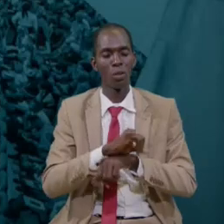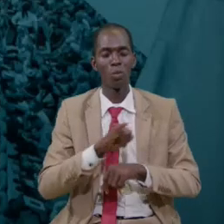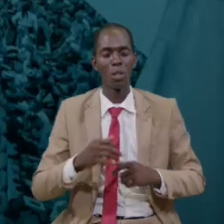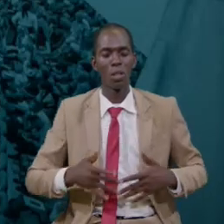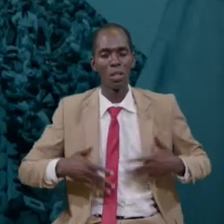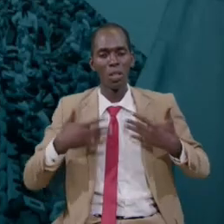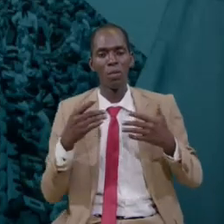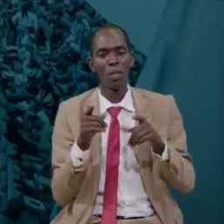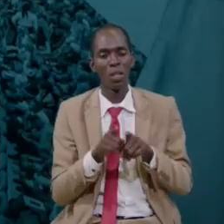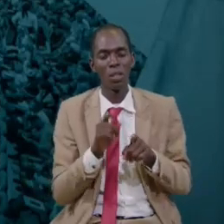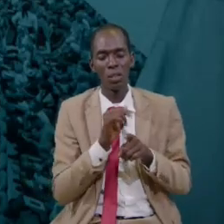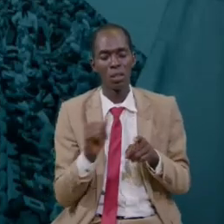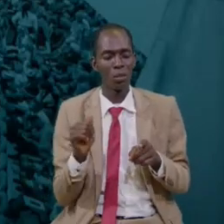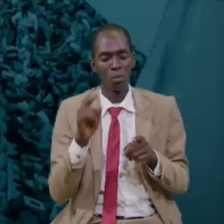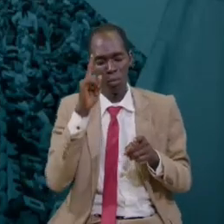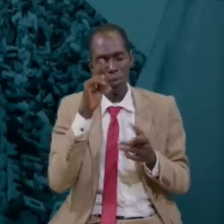under that